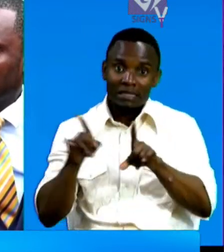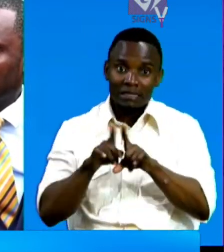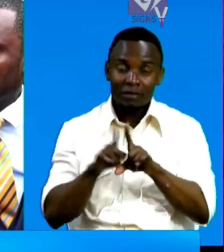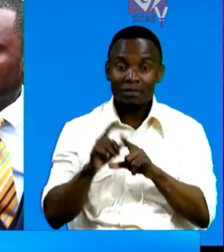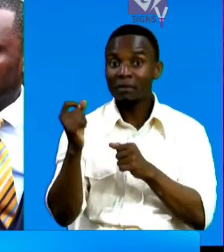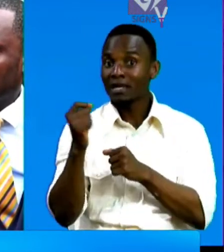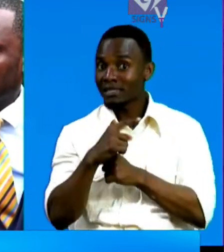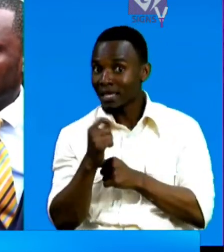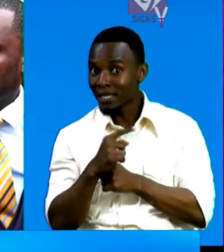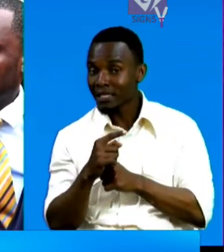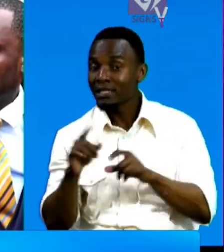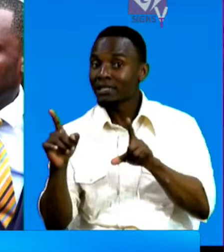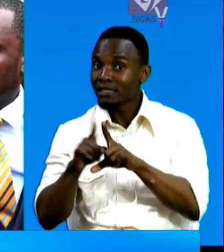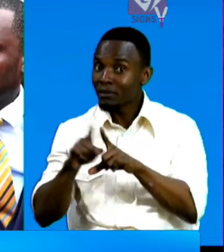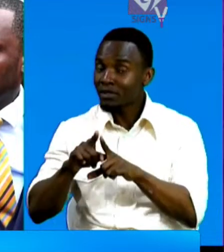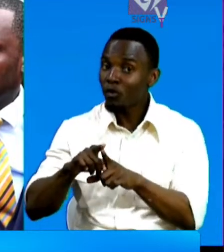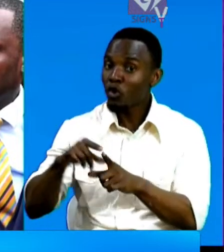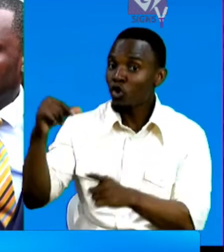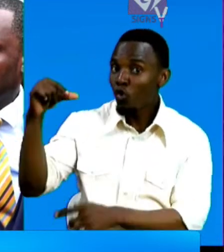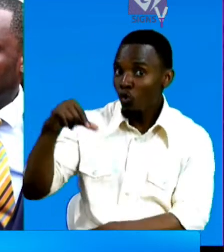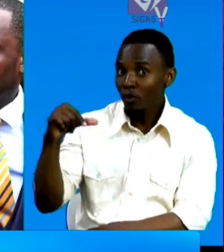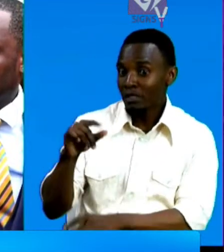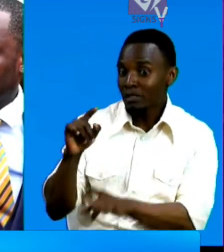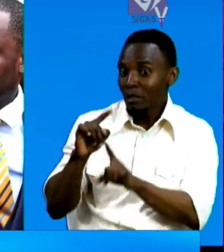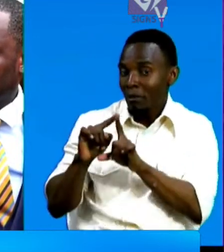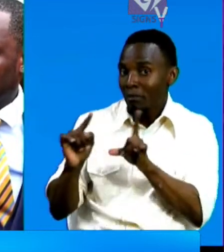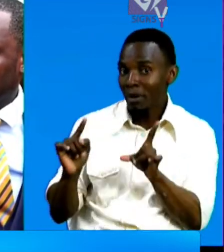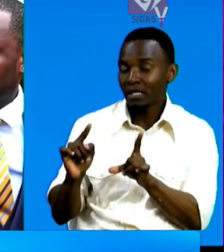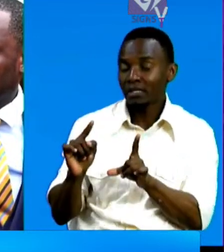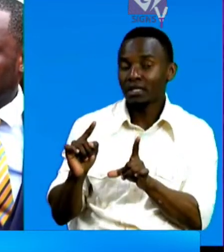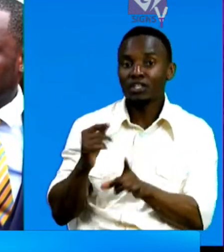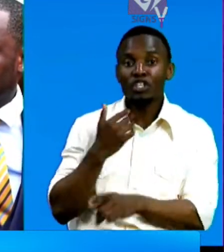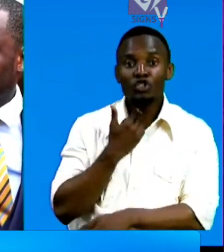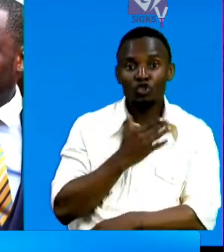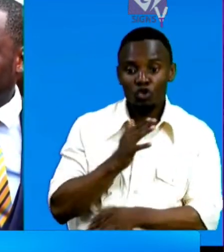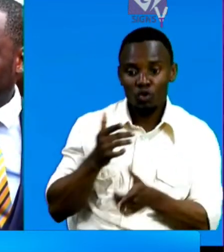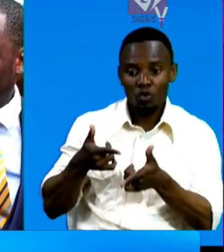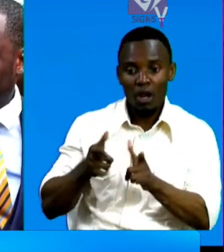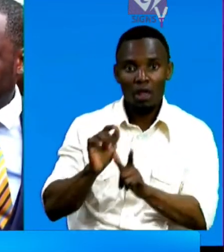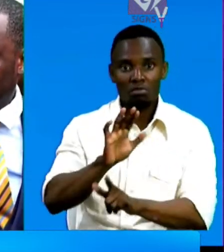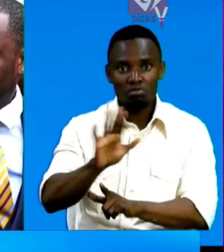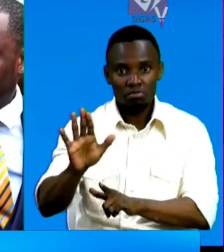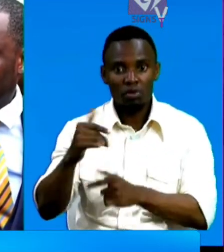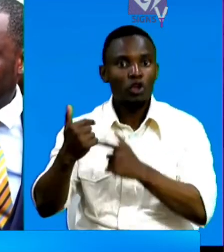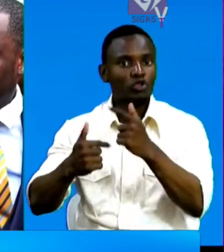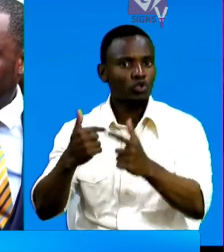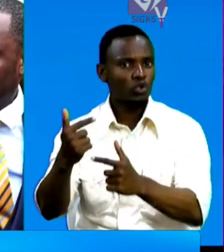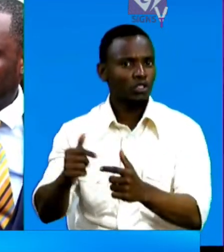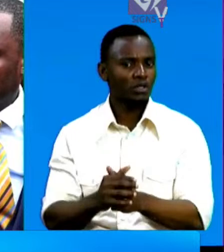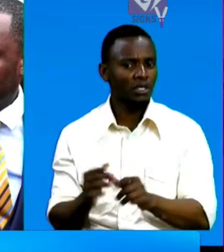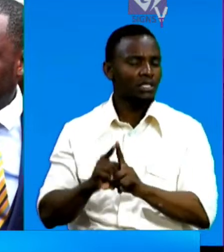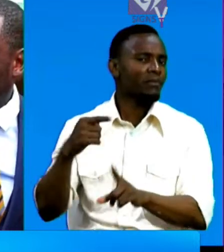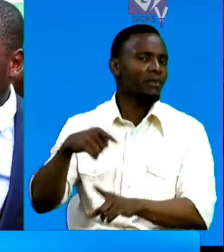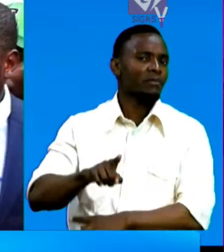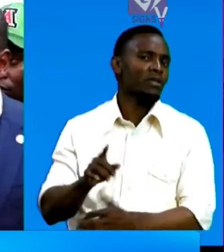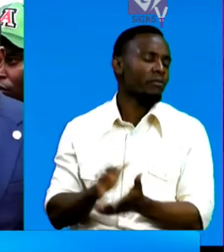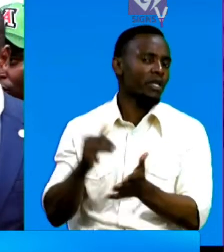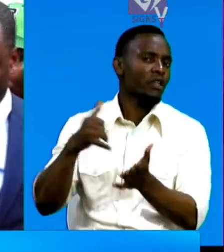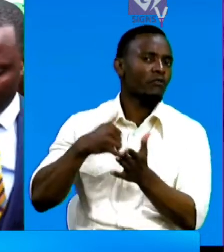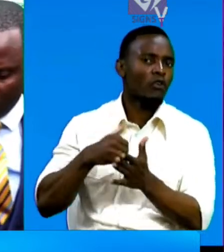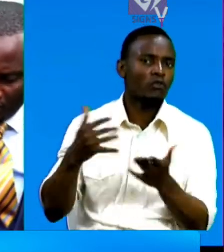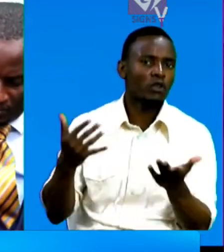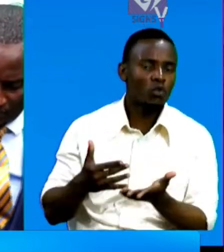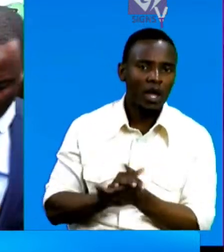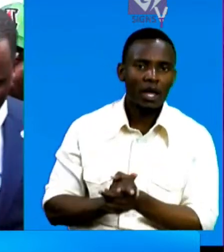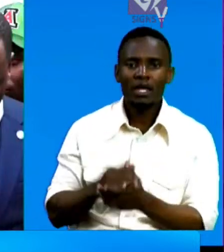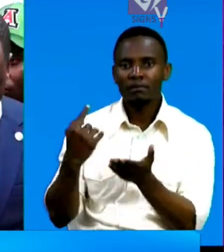people same qualification. But instead of allowing them to continue, therefore, which is the expectation they had, and they have been involving the county in discussions about